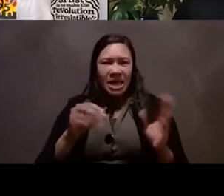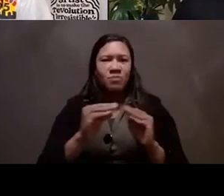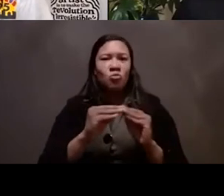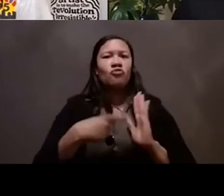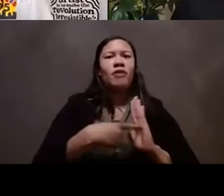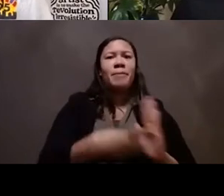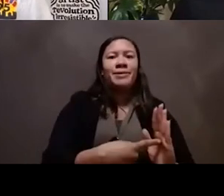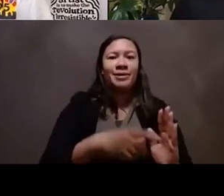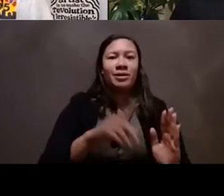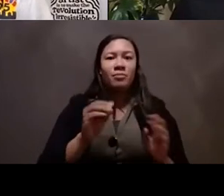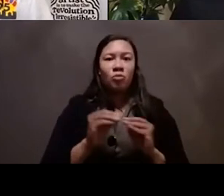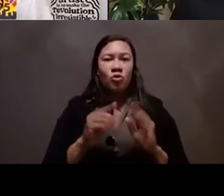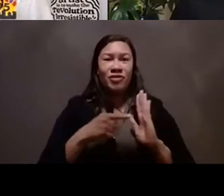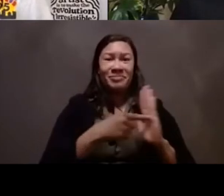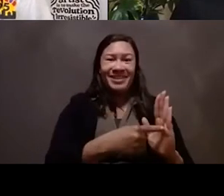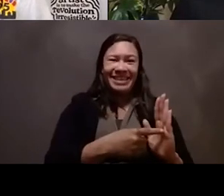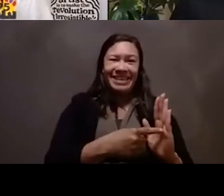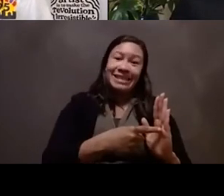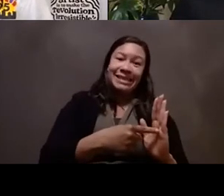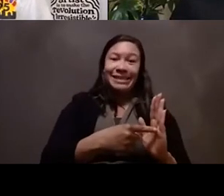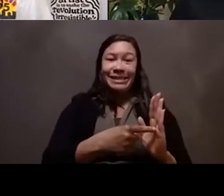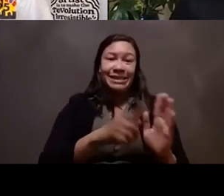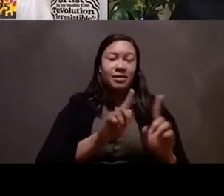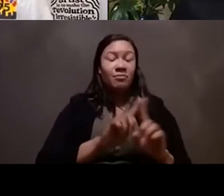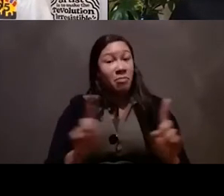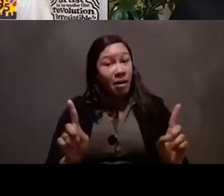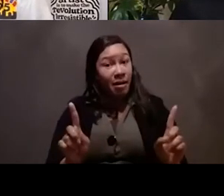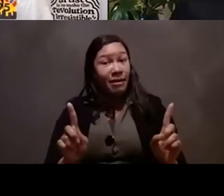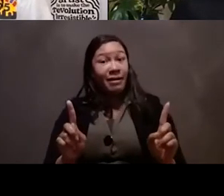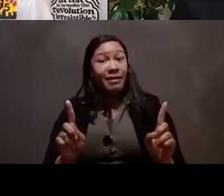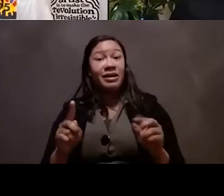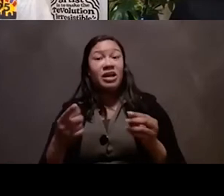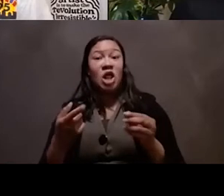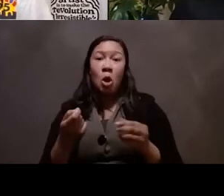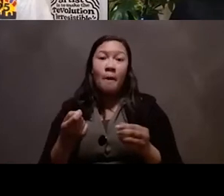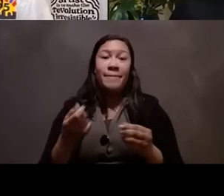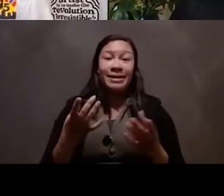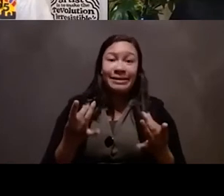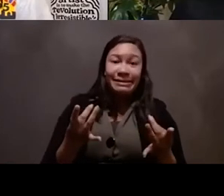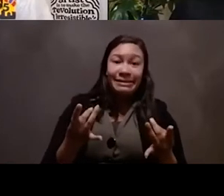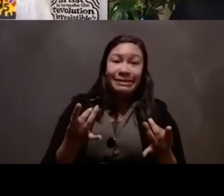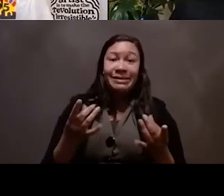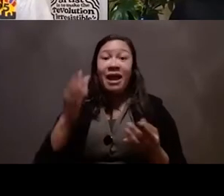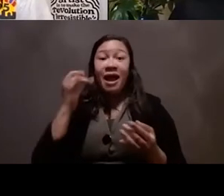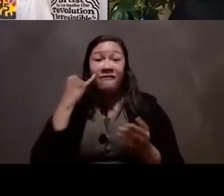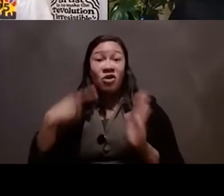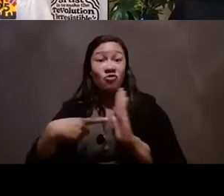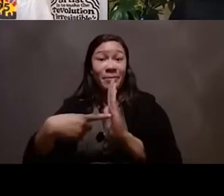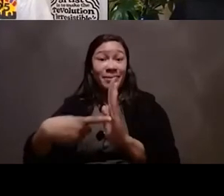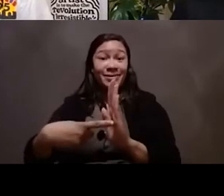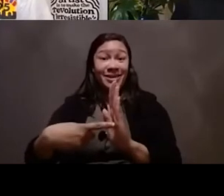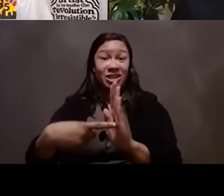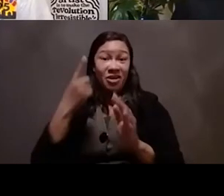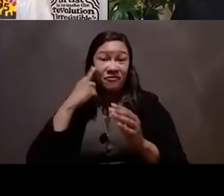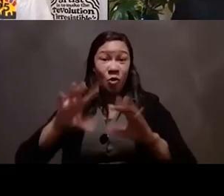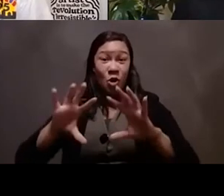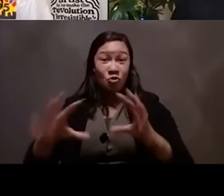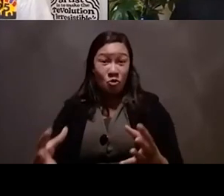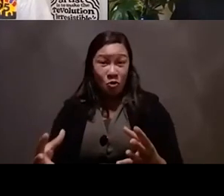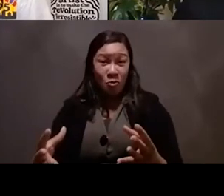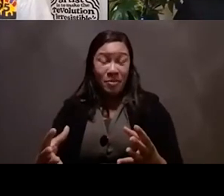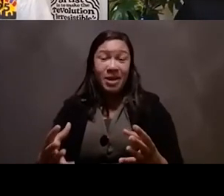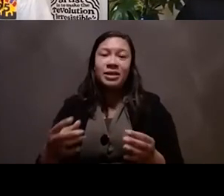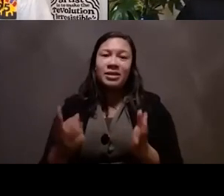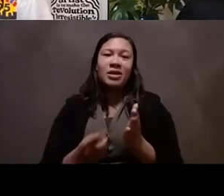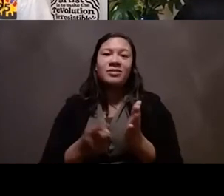representation of it. But obviously we have very flawed examples of representation for any group you can think of. I think about the